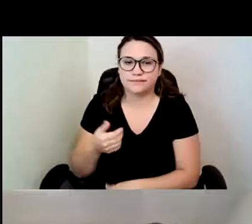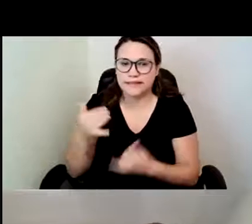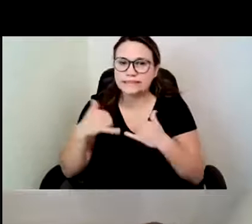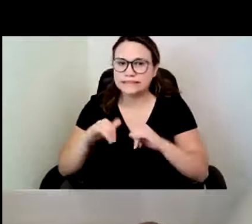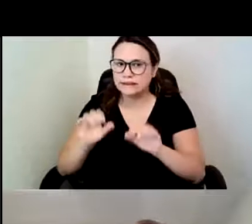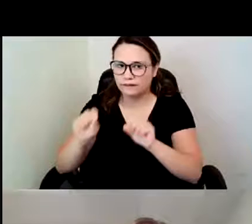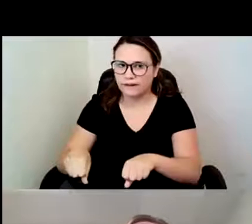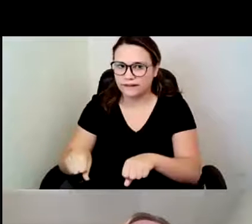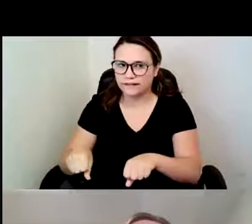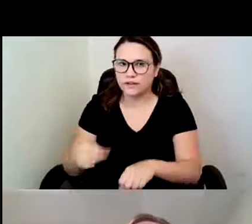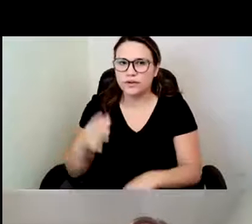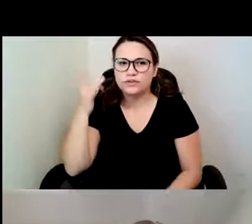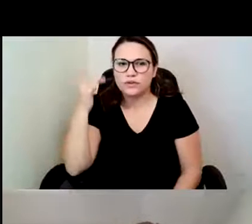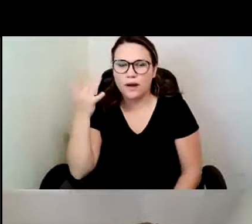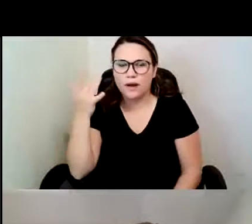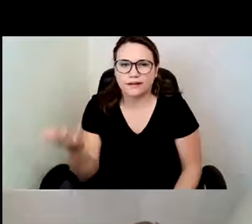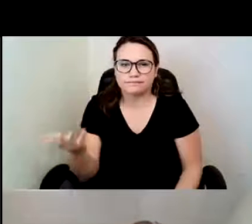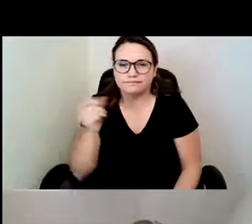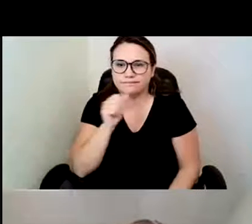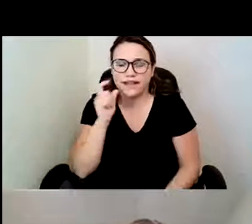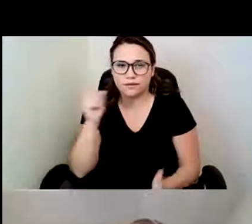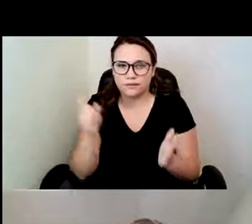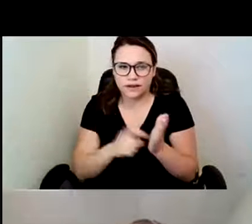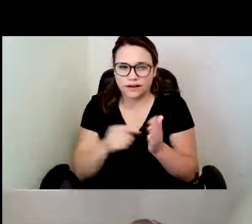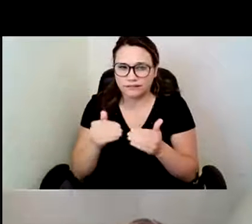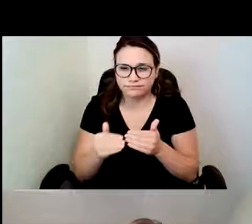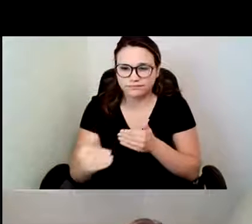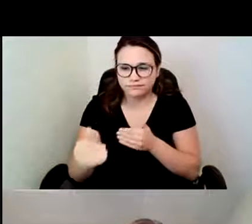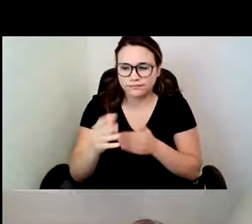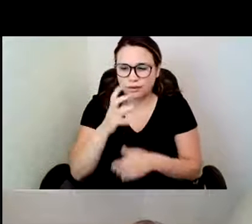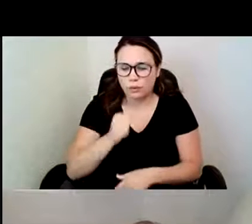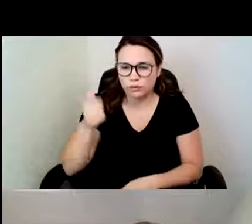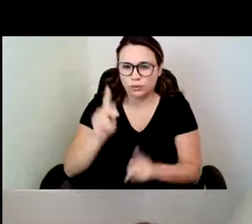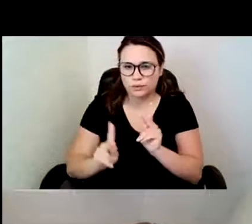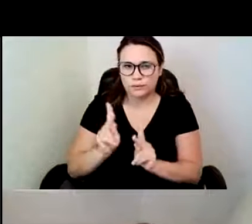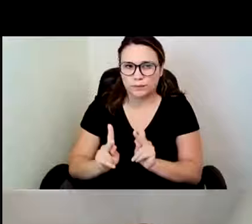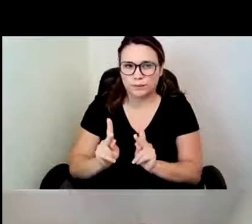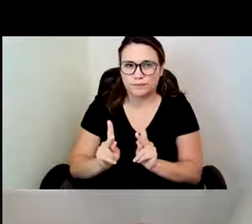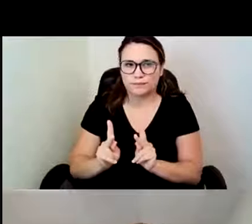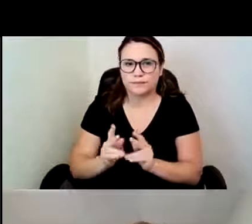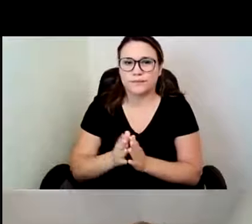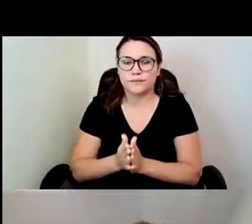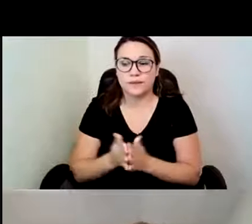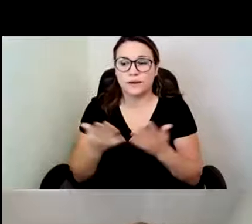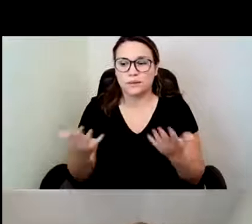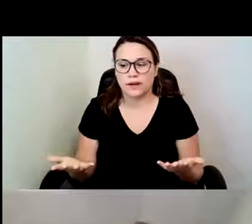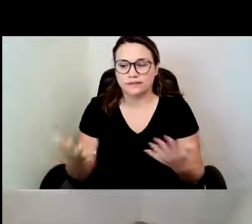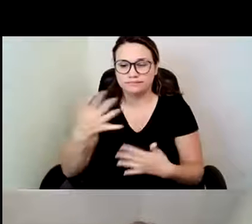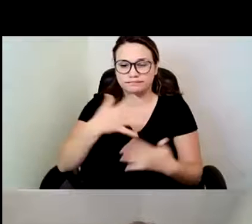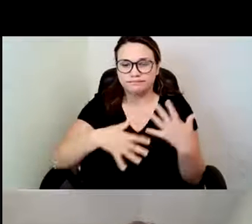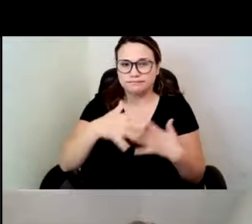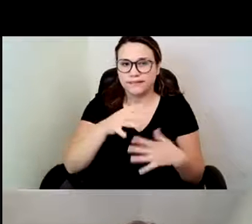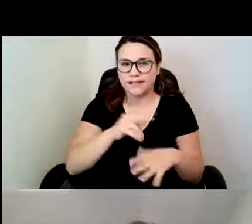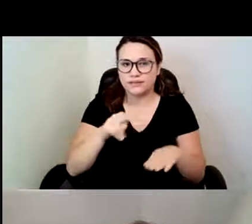So why does substance misuse go unrecognized in our older adult population? Well, societal norms, values,